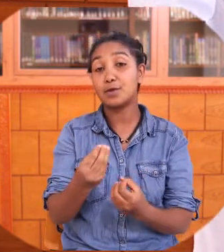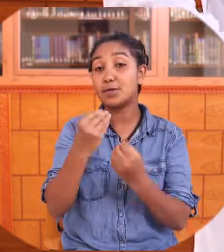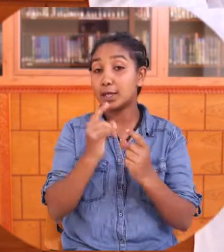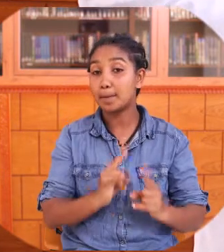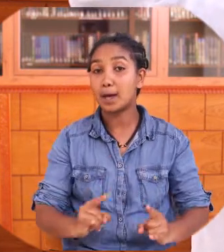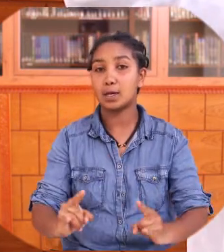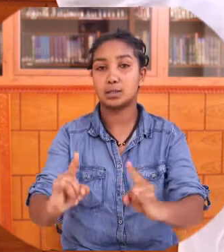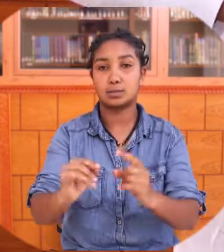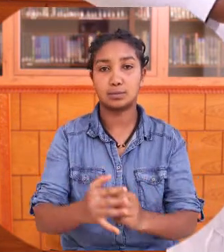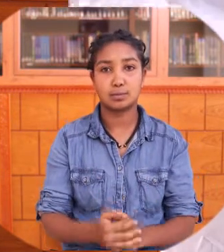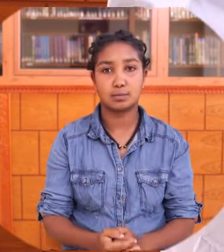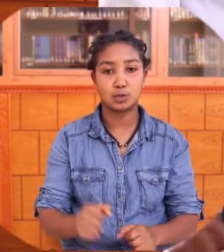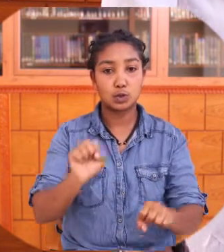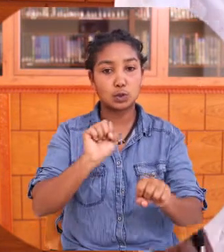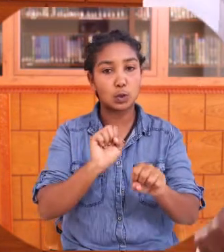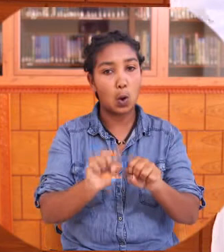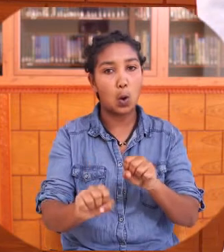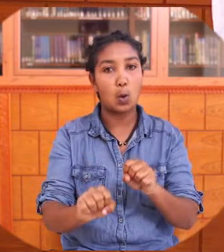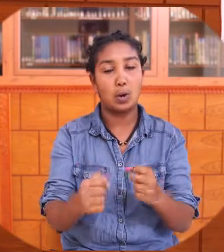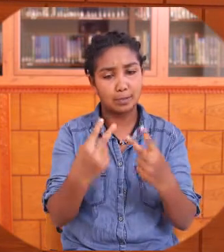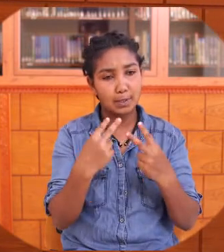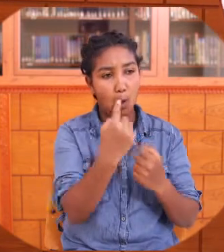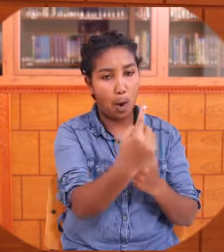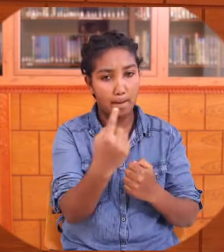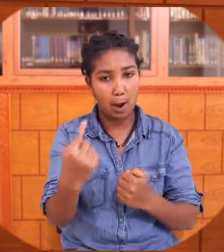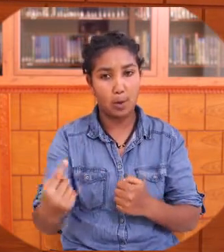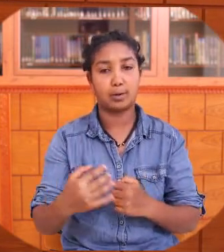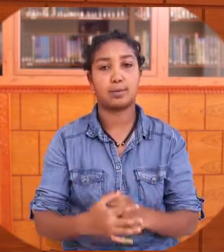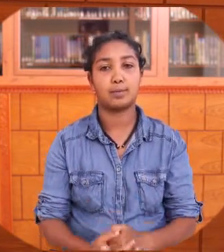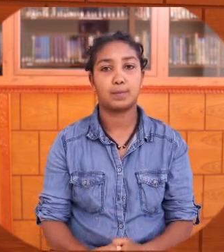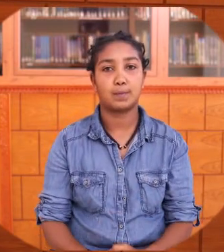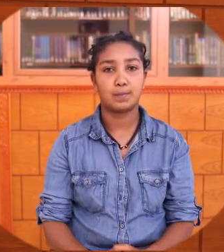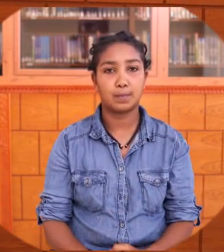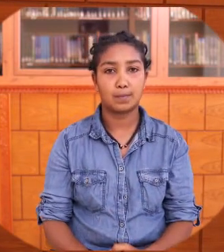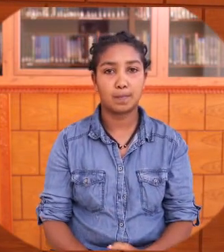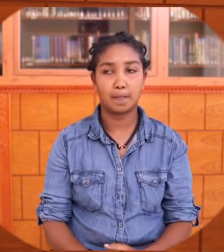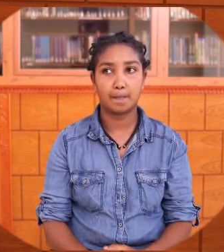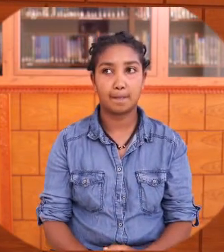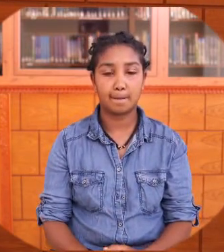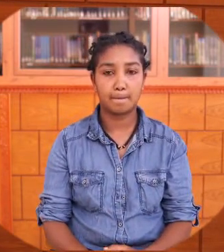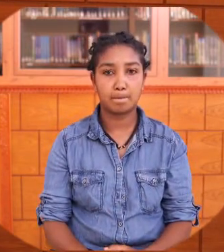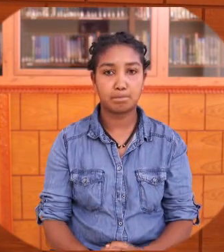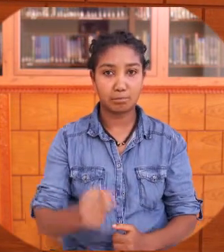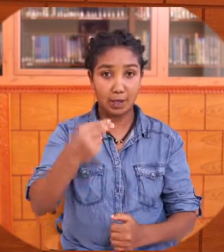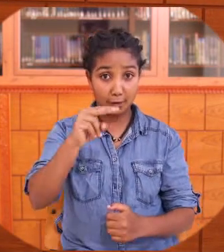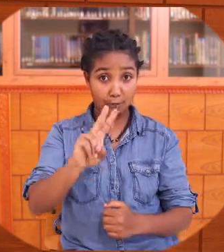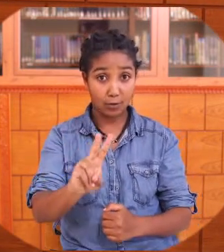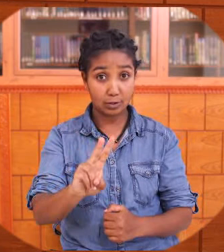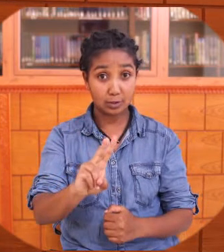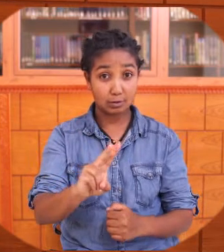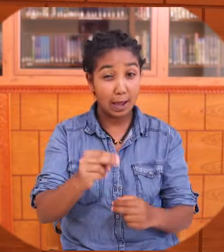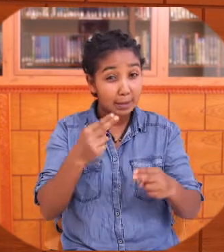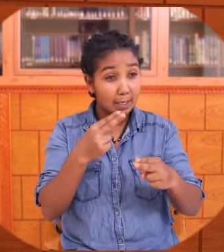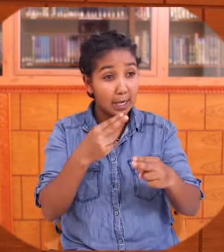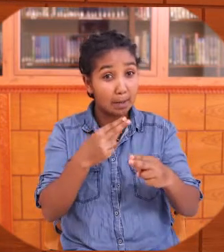mechanisms. So let me see one by one. Herbivorous as the